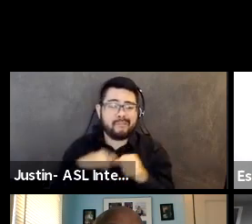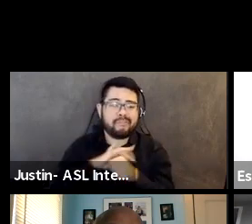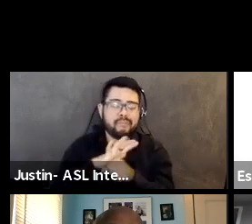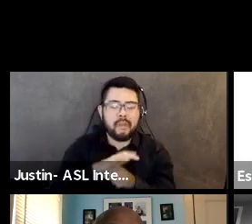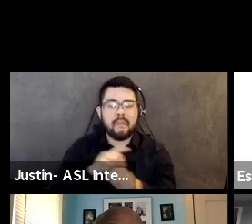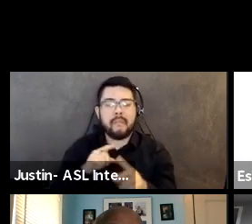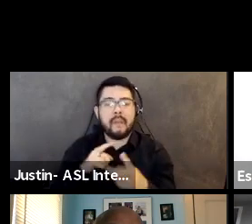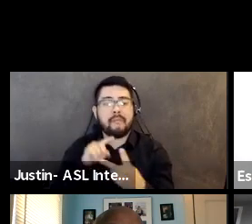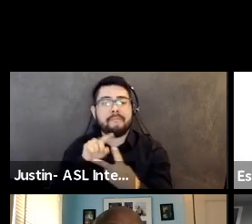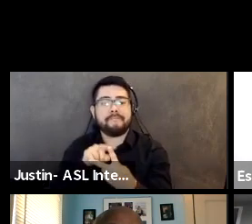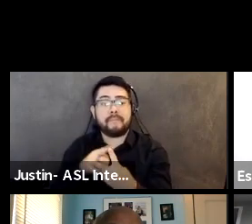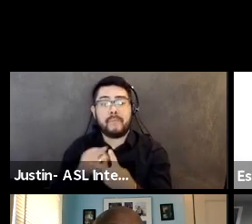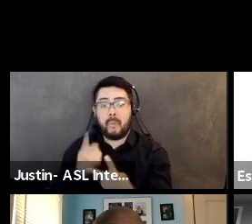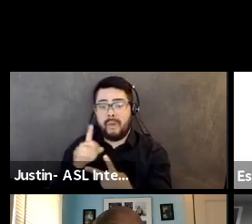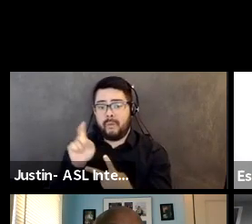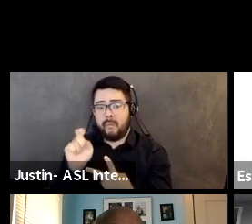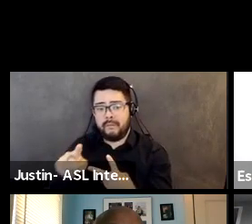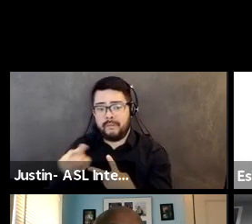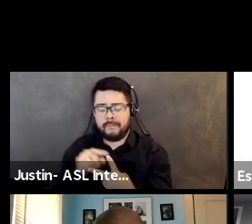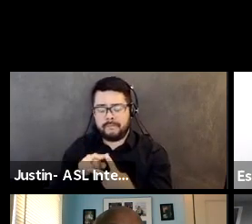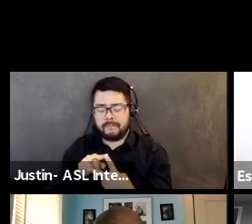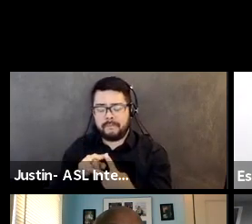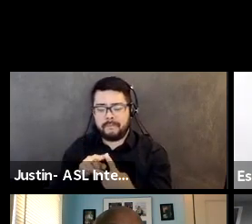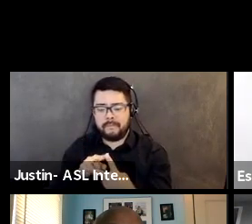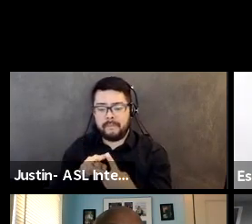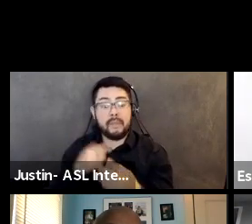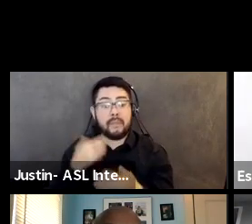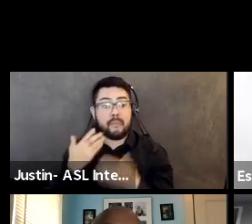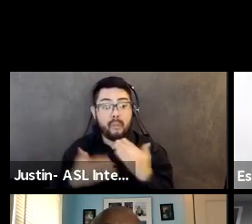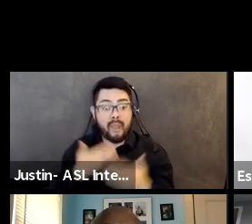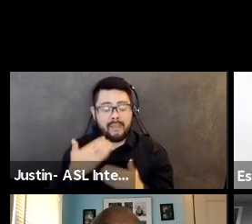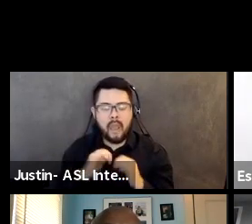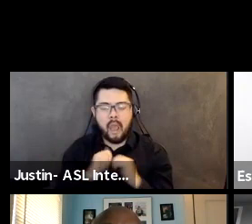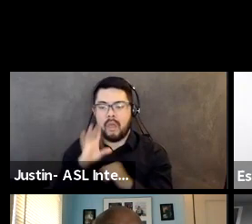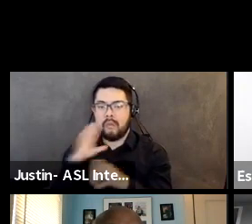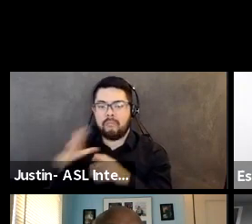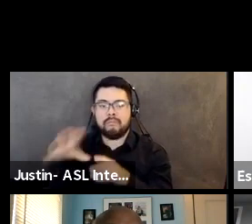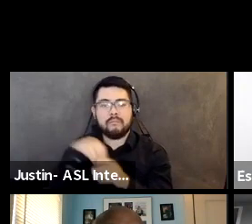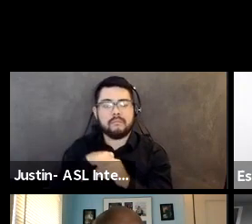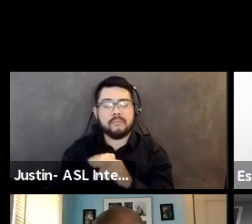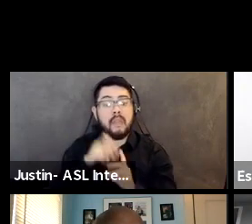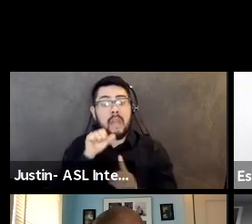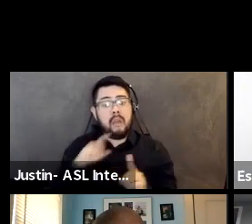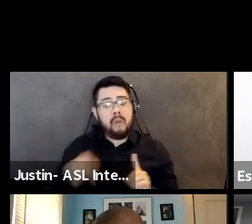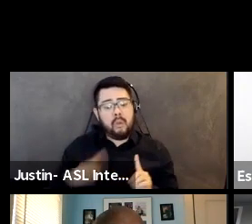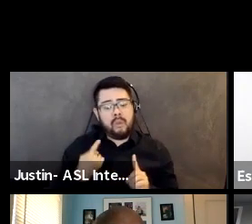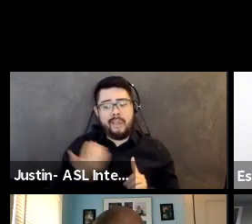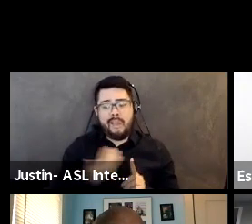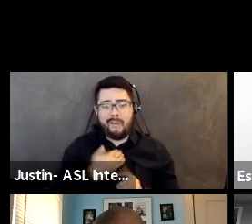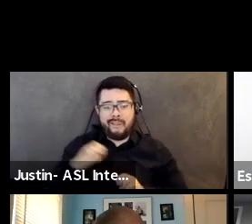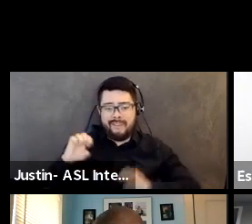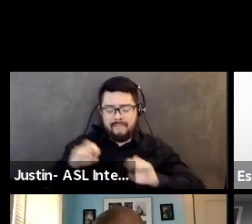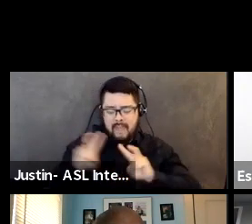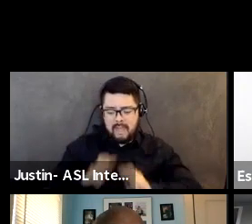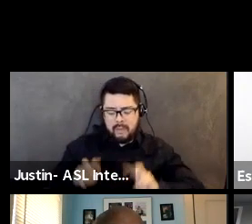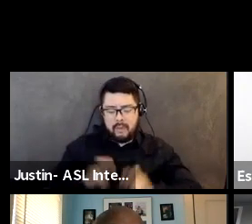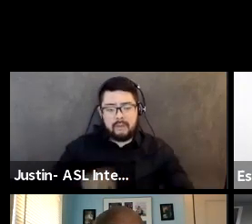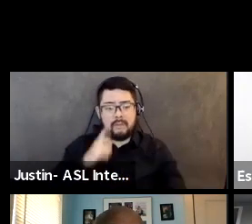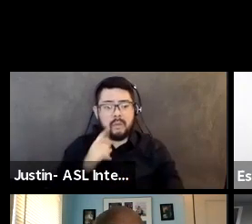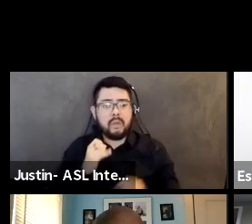is about the the process and how it incorporates not just an evaluation of individual